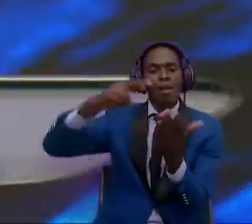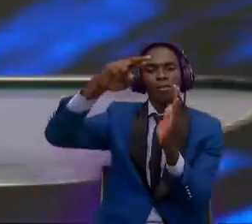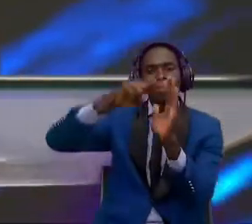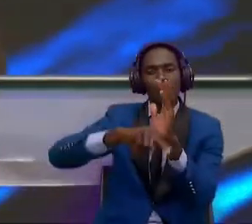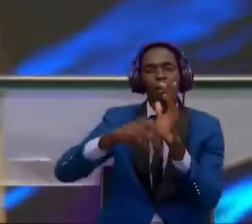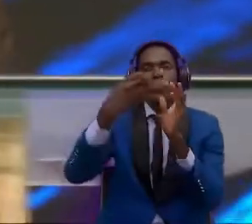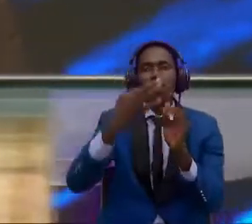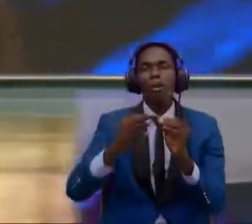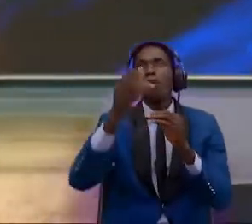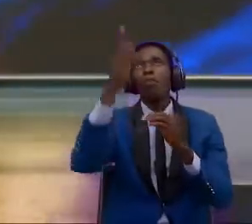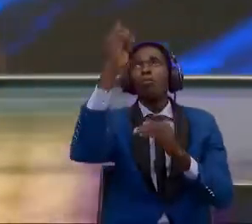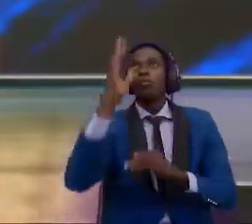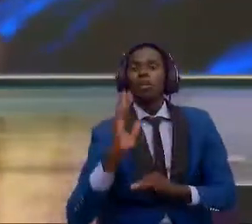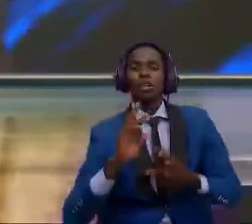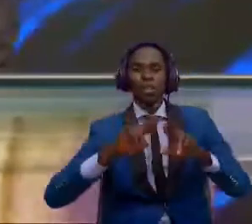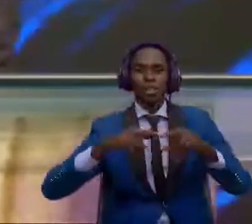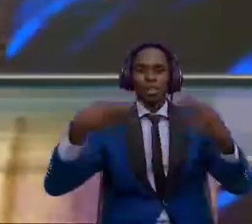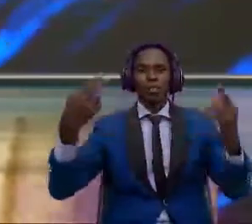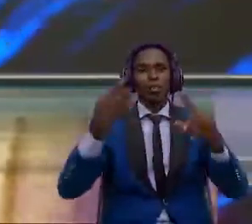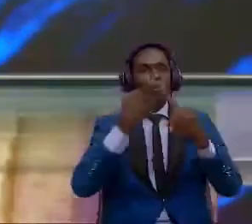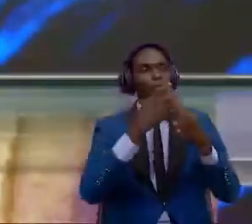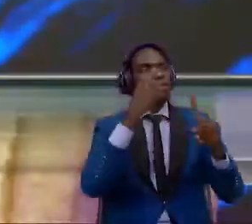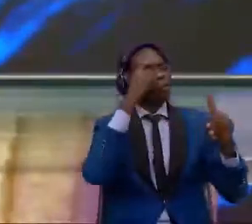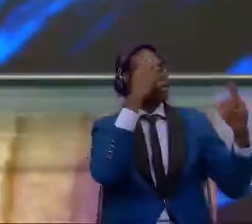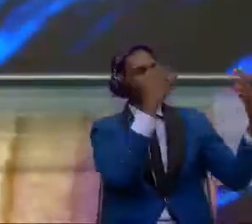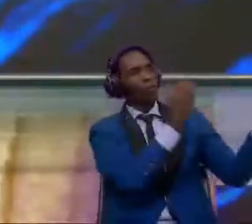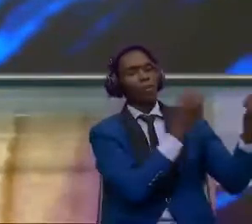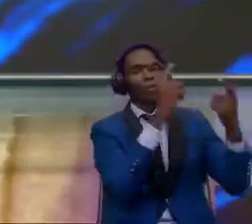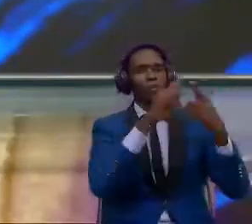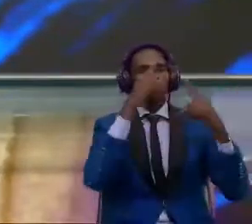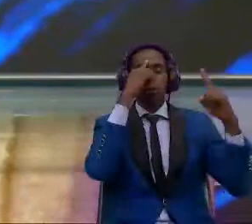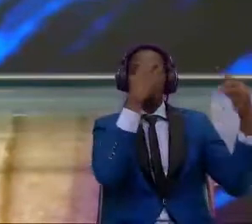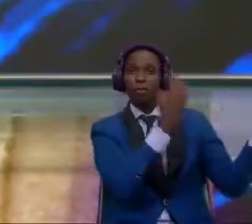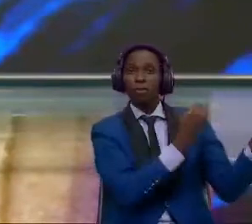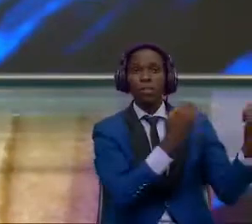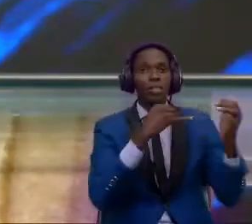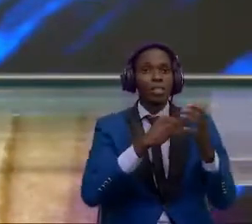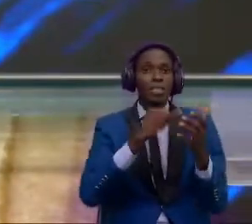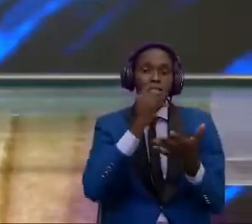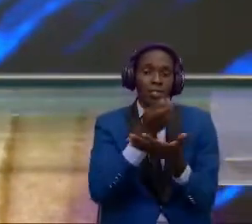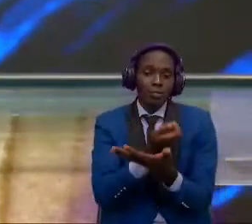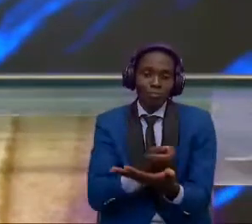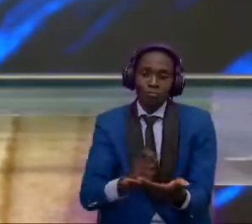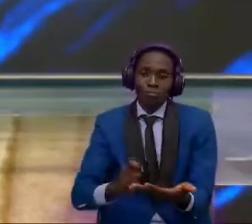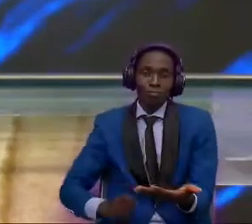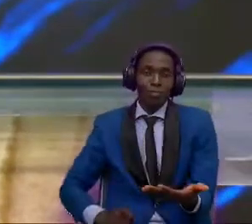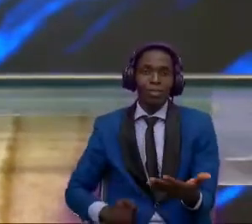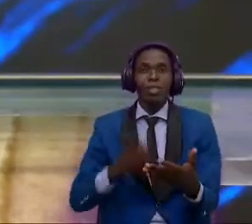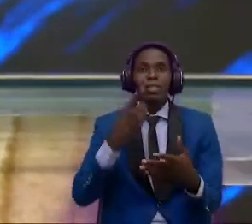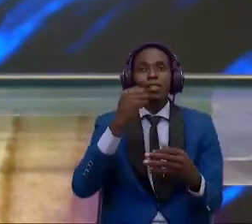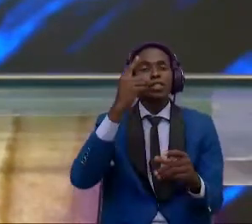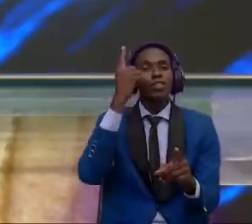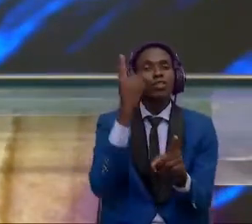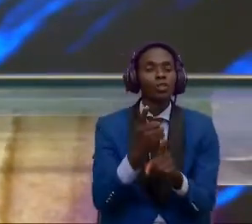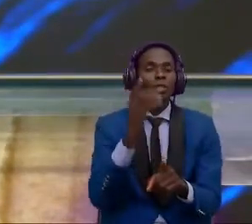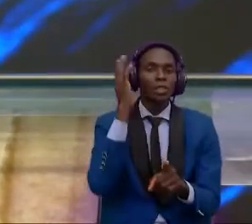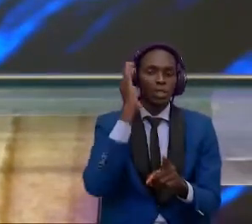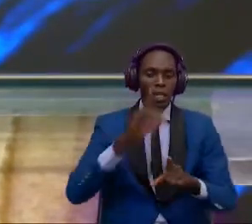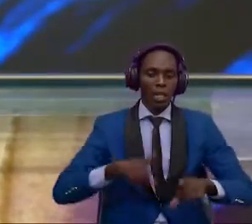revealed from faith to faith, as it is written, the just shall live by